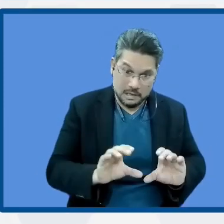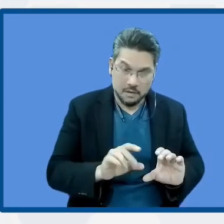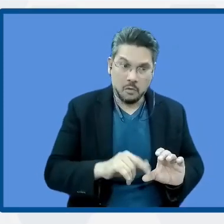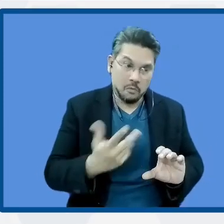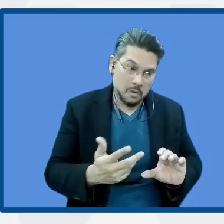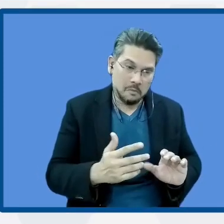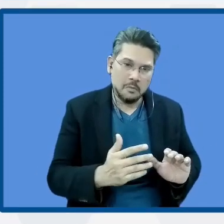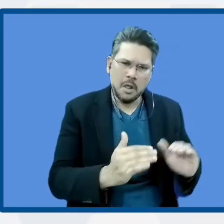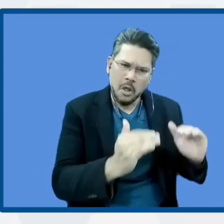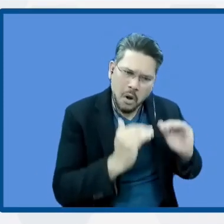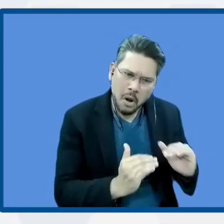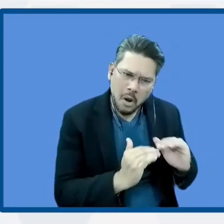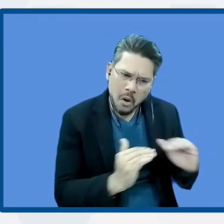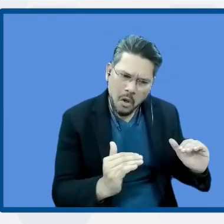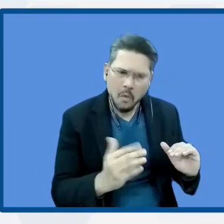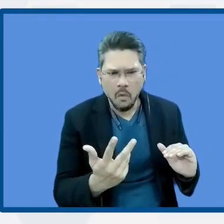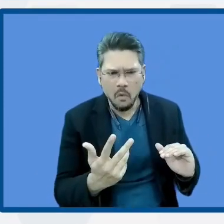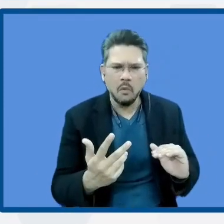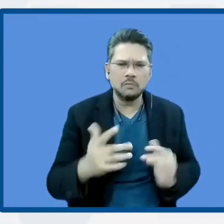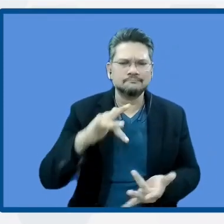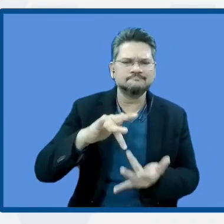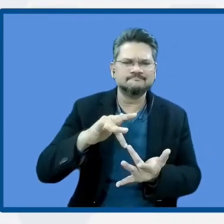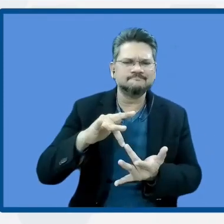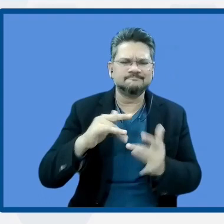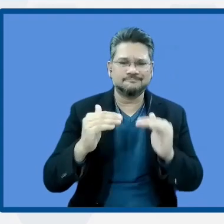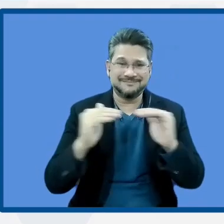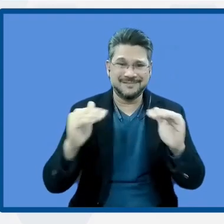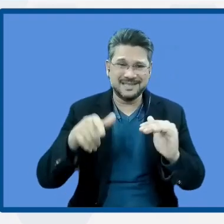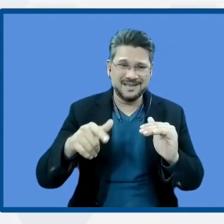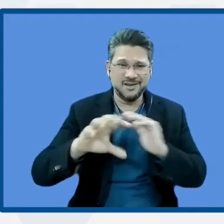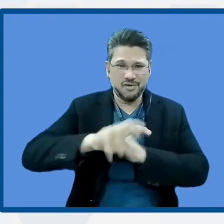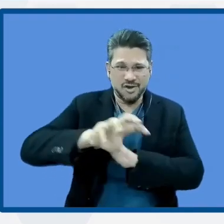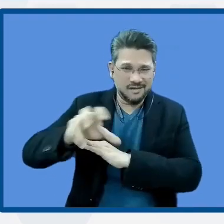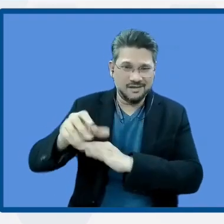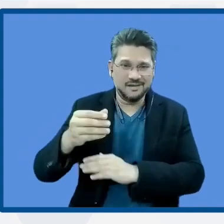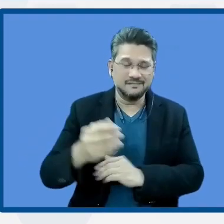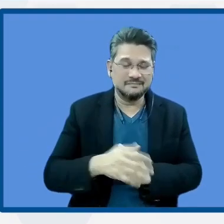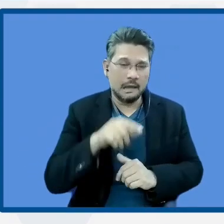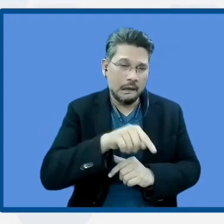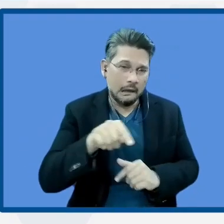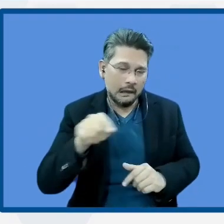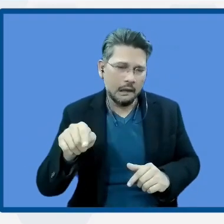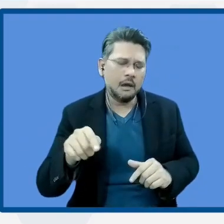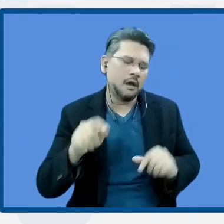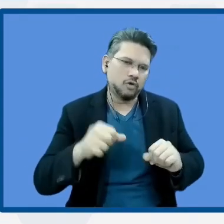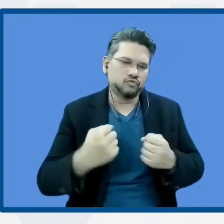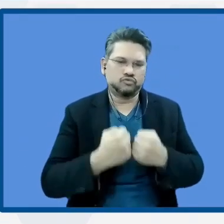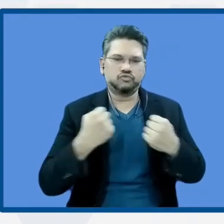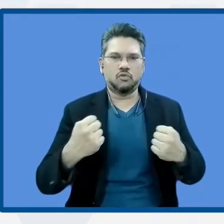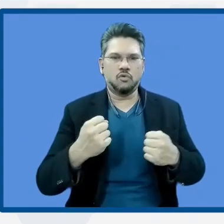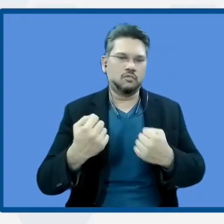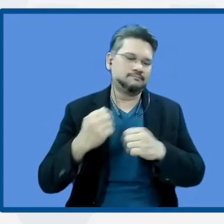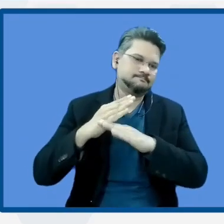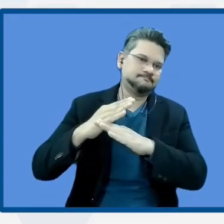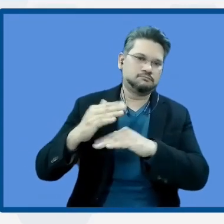medium income countries in actions that really strengthen resilience. And with this, I will just like